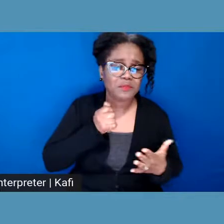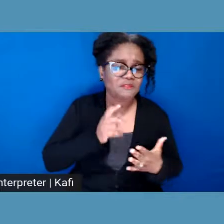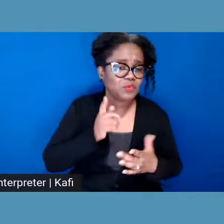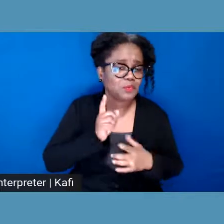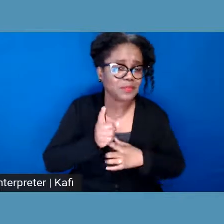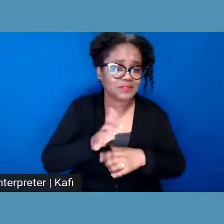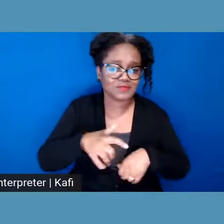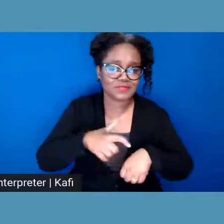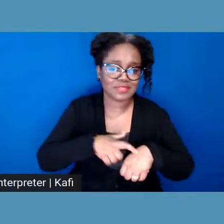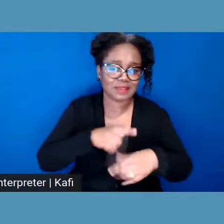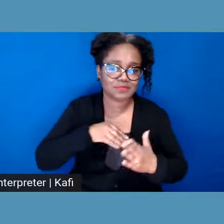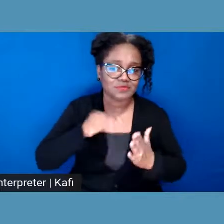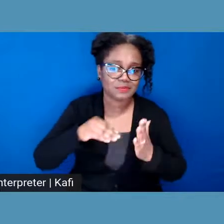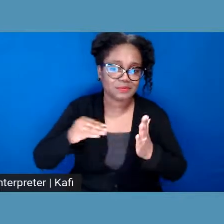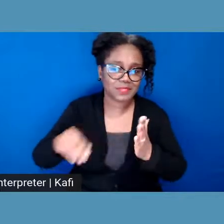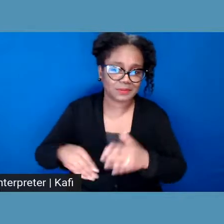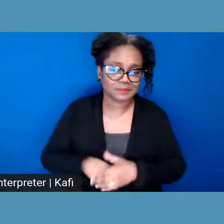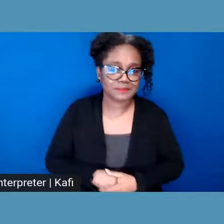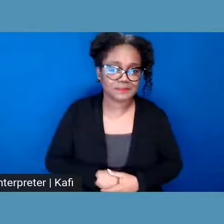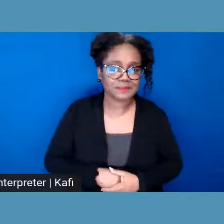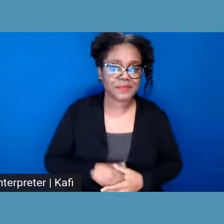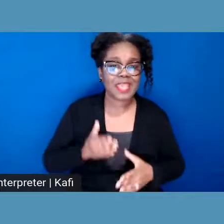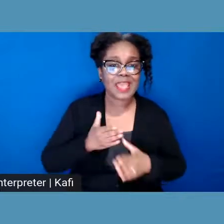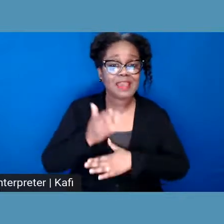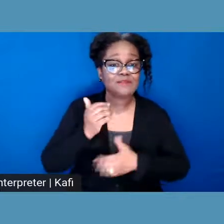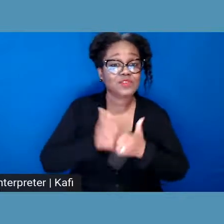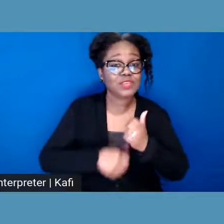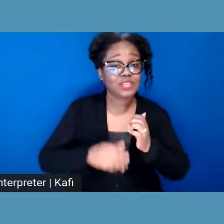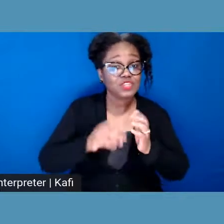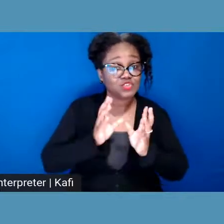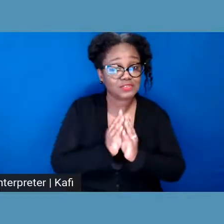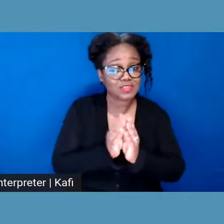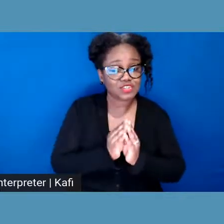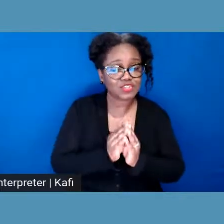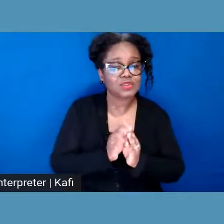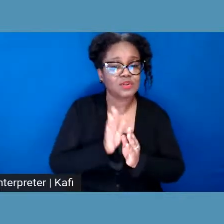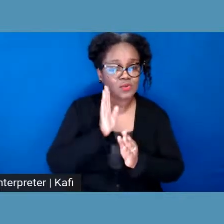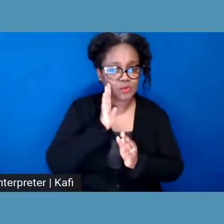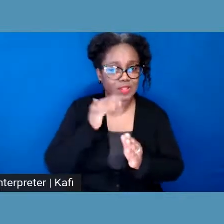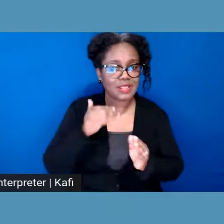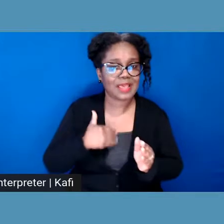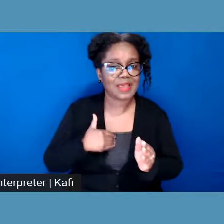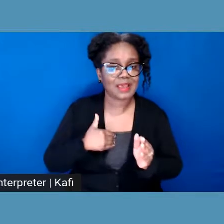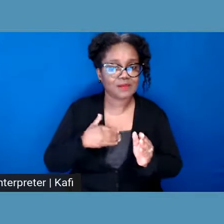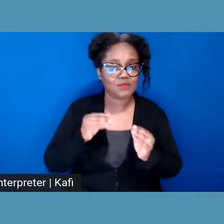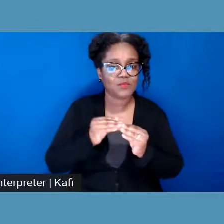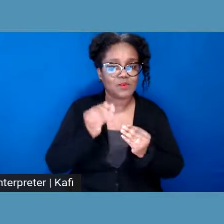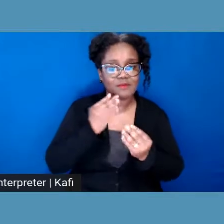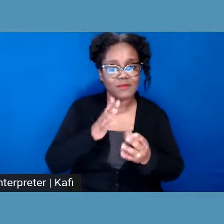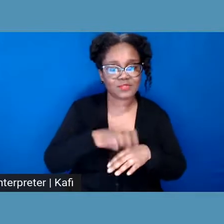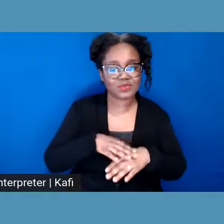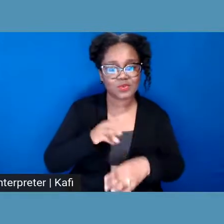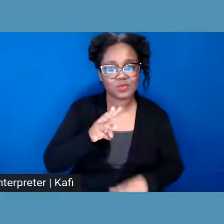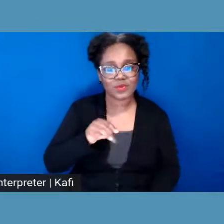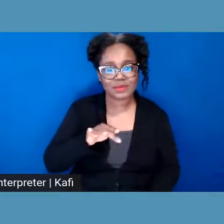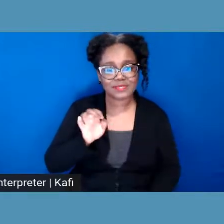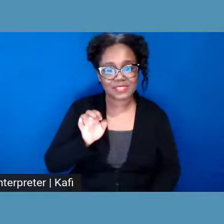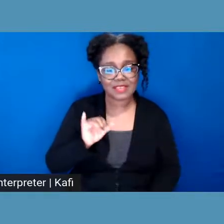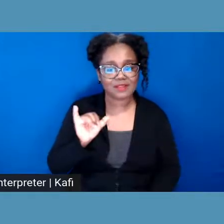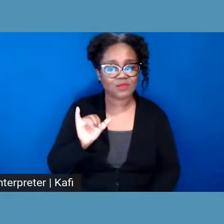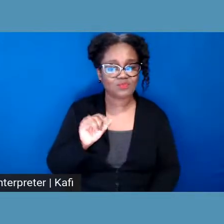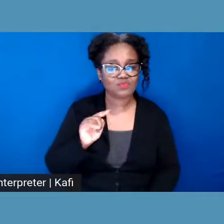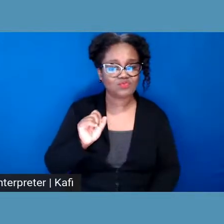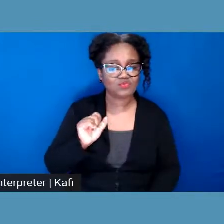complete. After each module, all 4 videos will be available on our website, as well as a complete toolkit of resources provided by